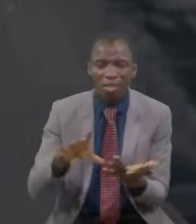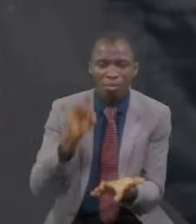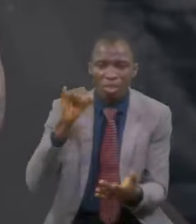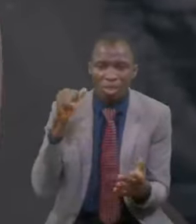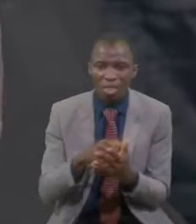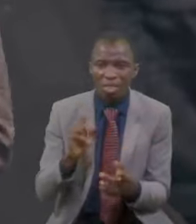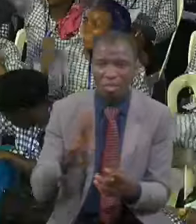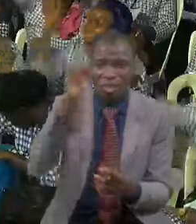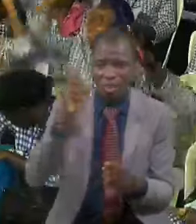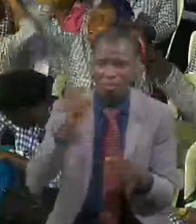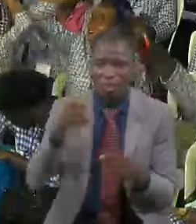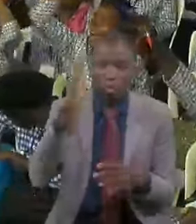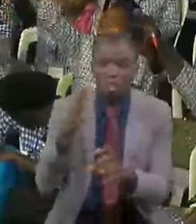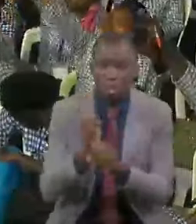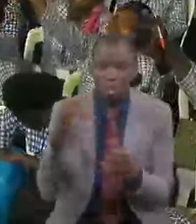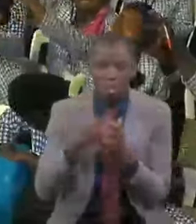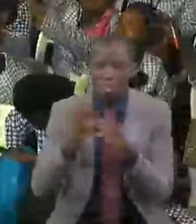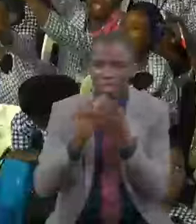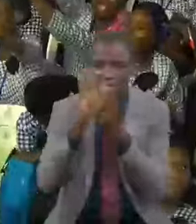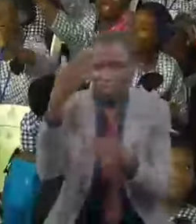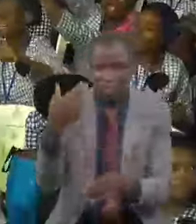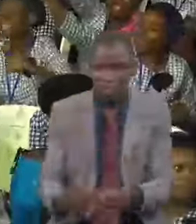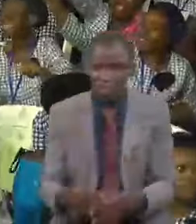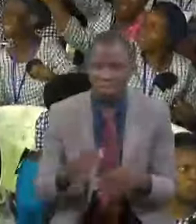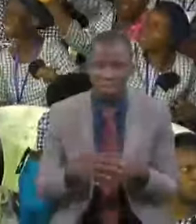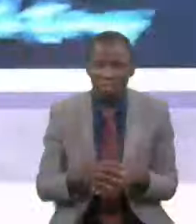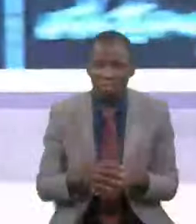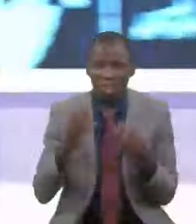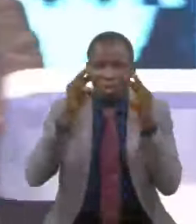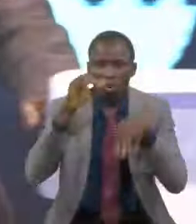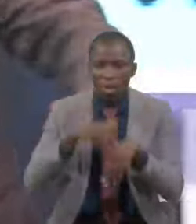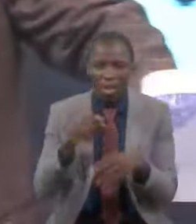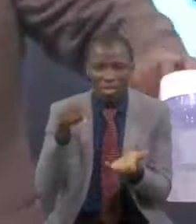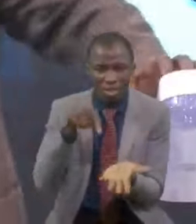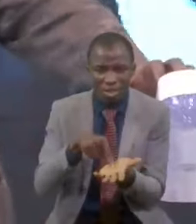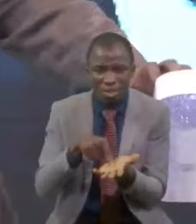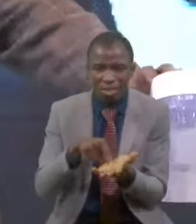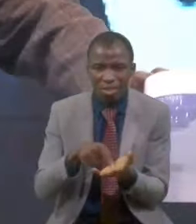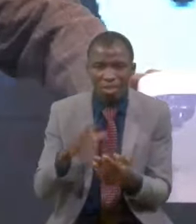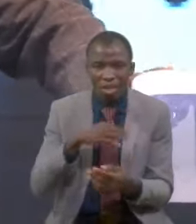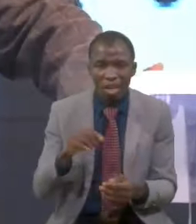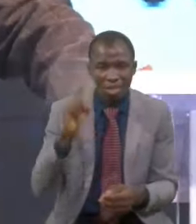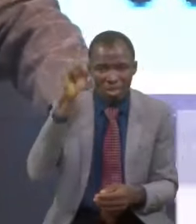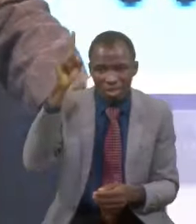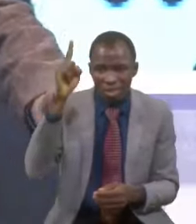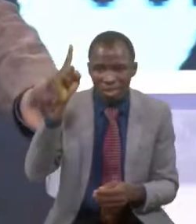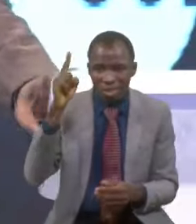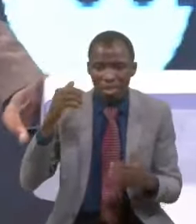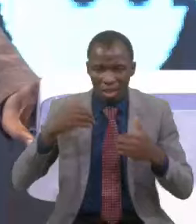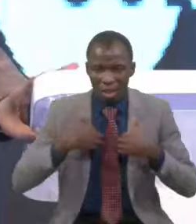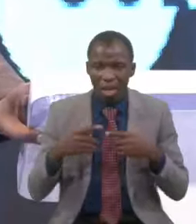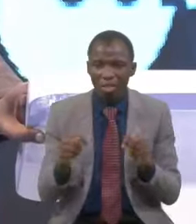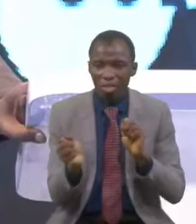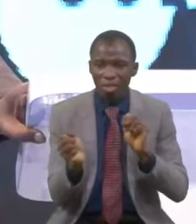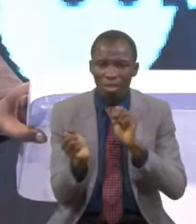in Jesus' name. Look at this. Look at this. And he has translated